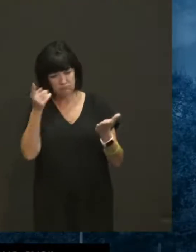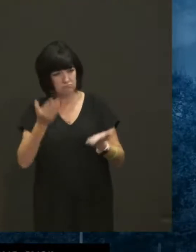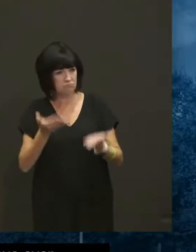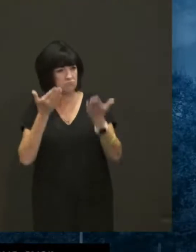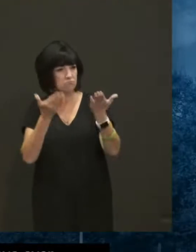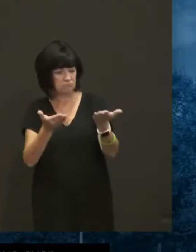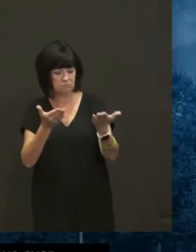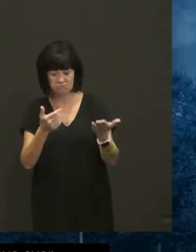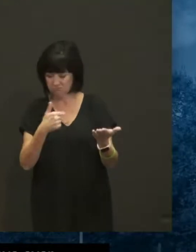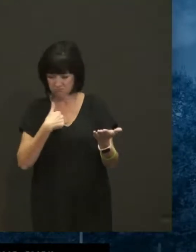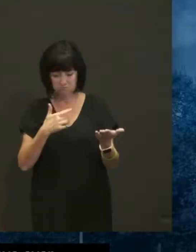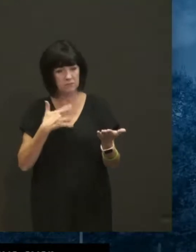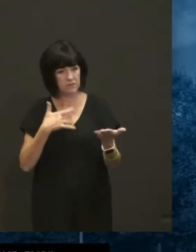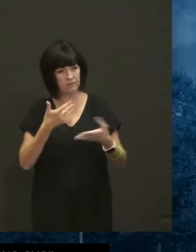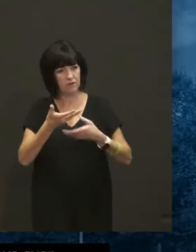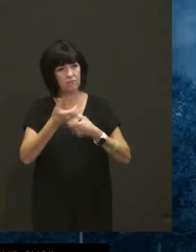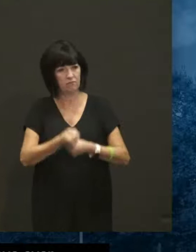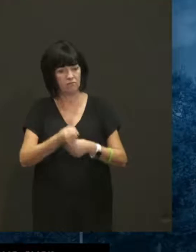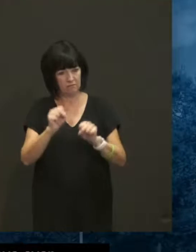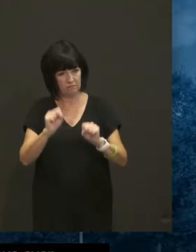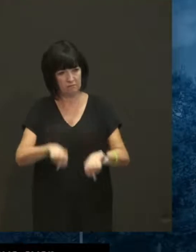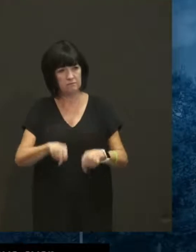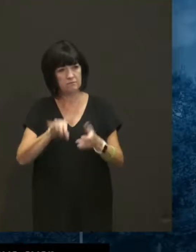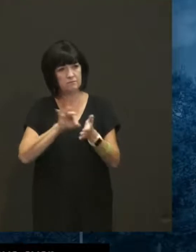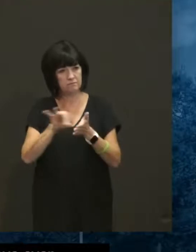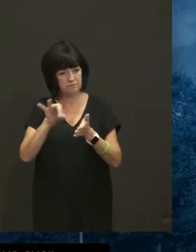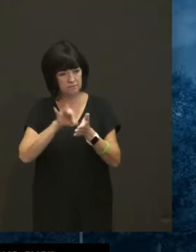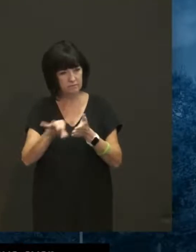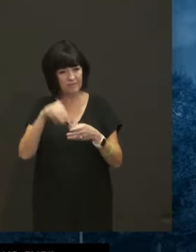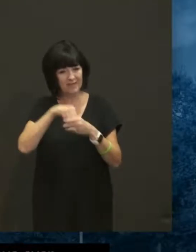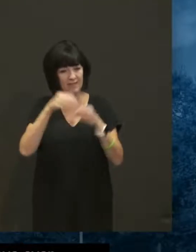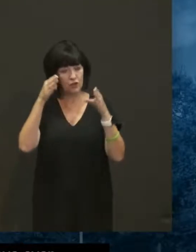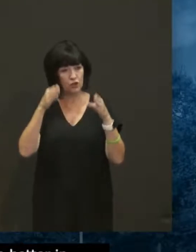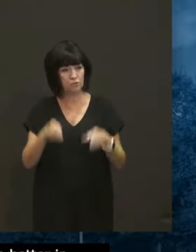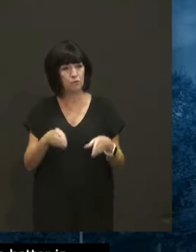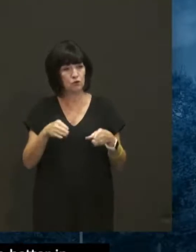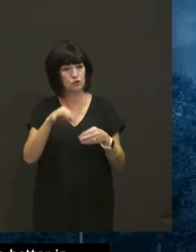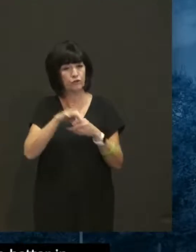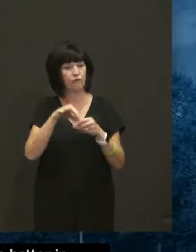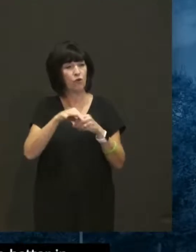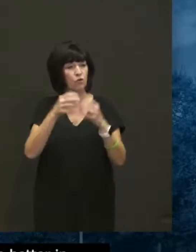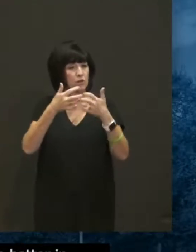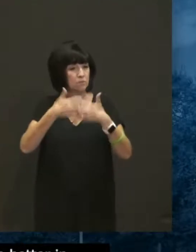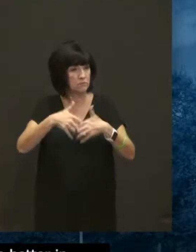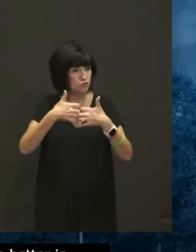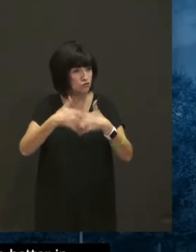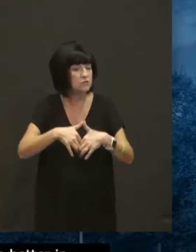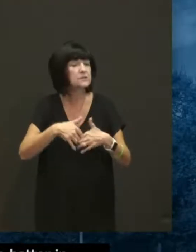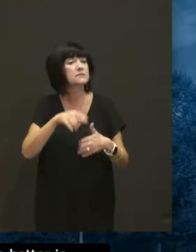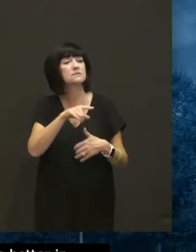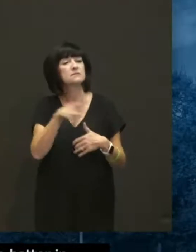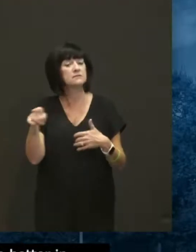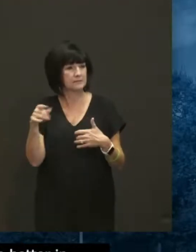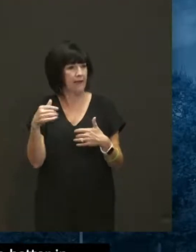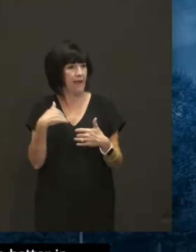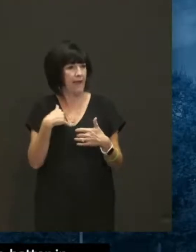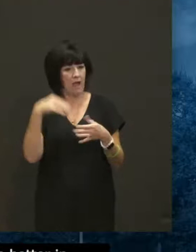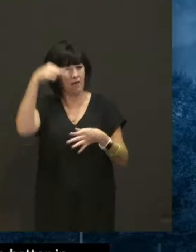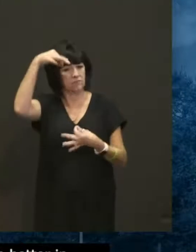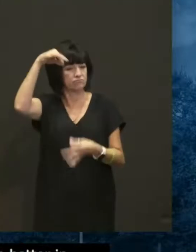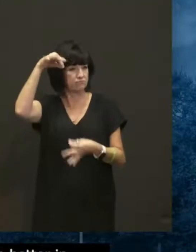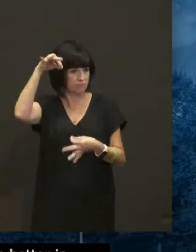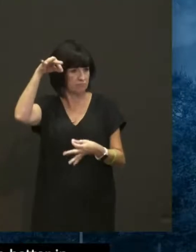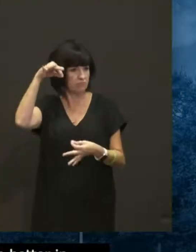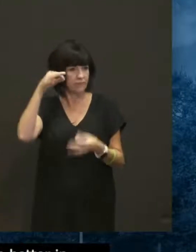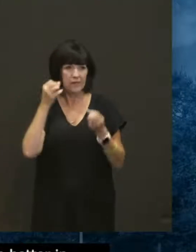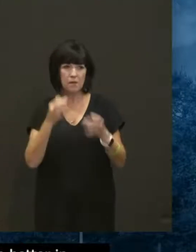have much better in-person voting machines with a paper trail that so many people have wanted over